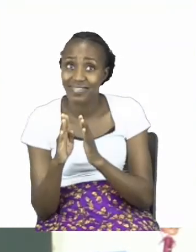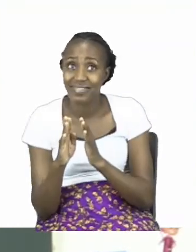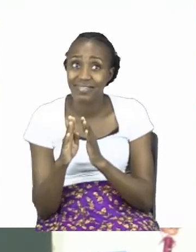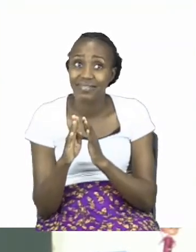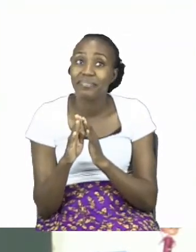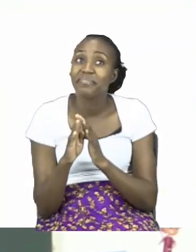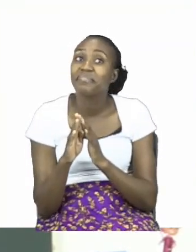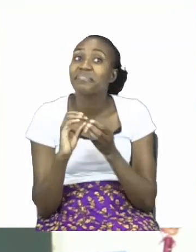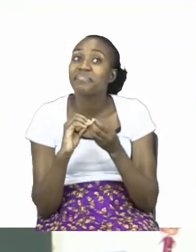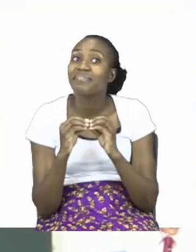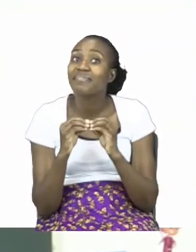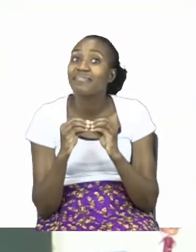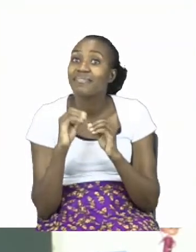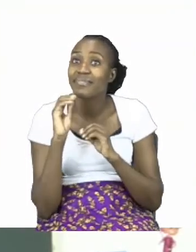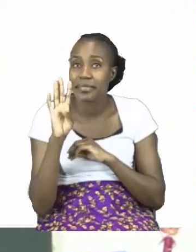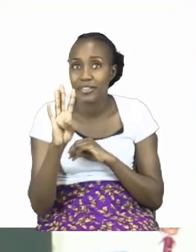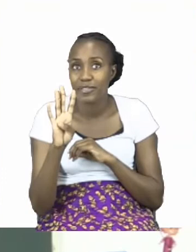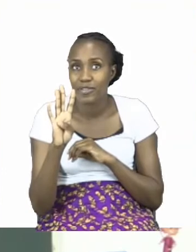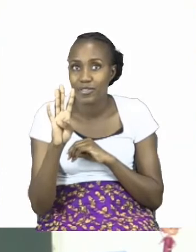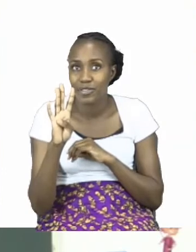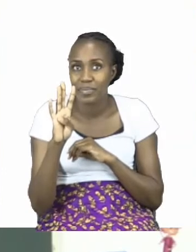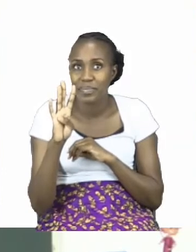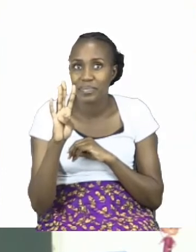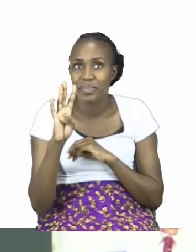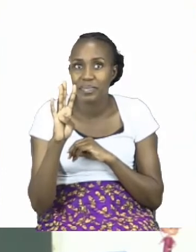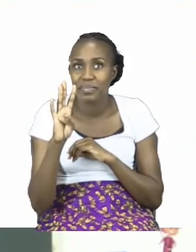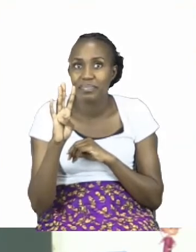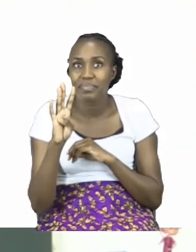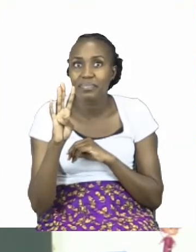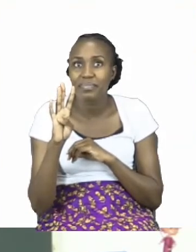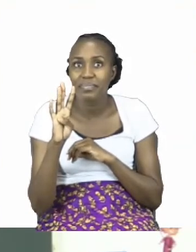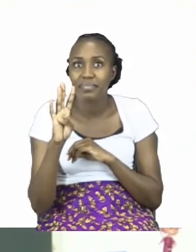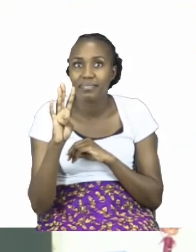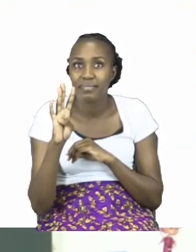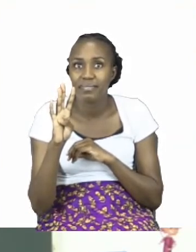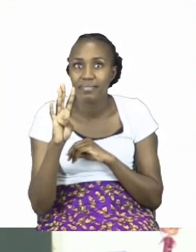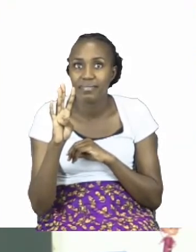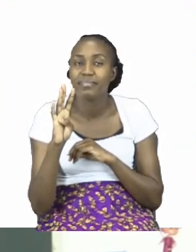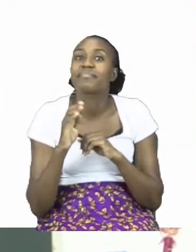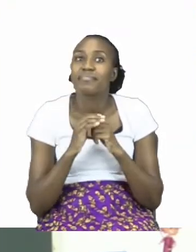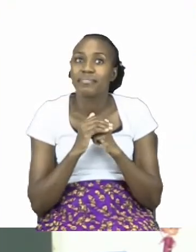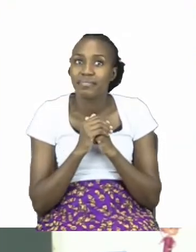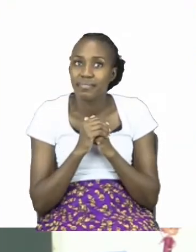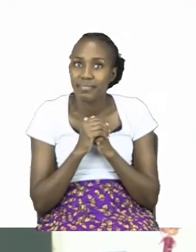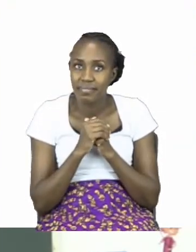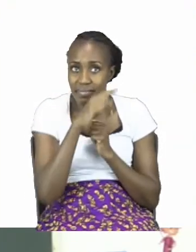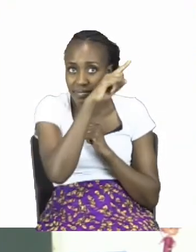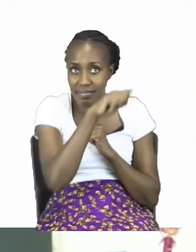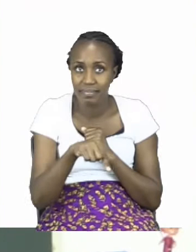the next one on our number line was 4. So we're going to take 4 and then cross